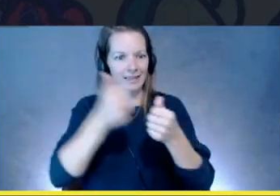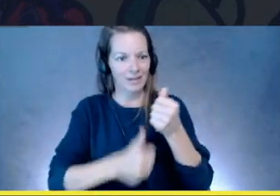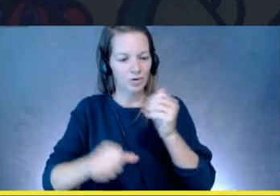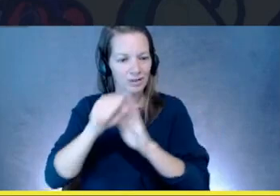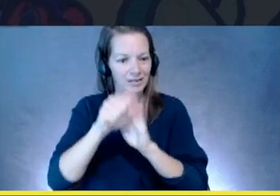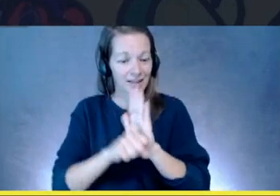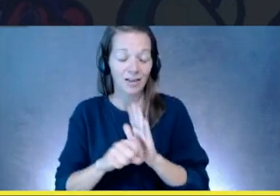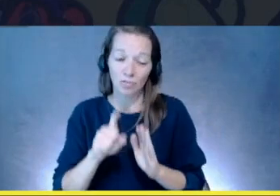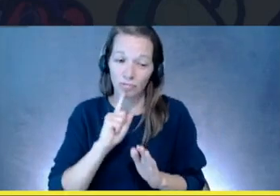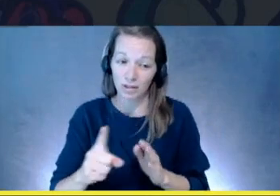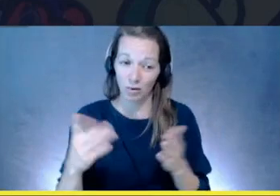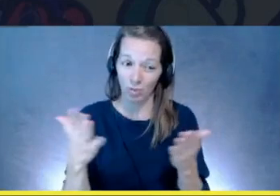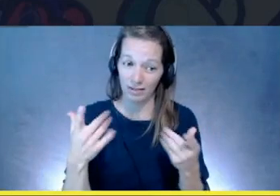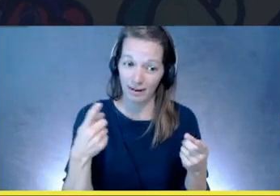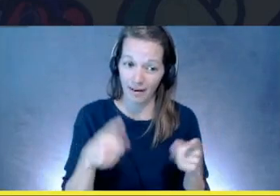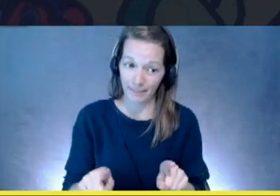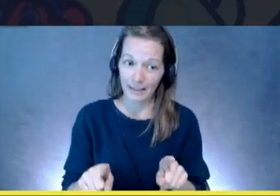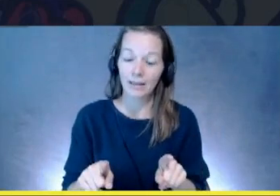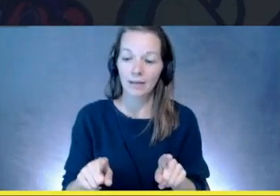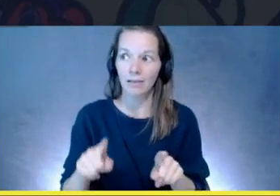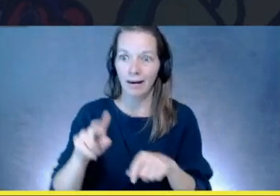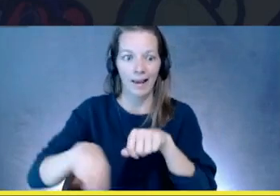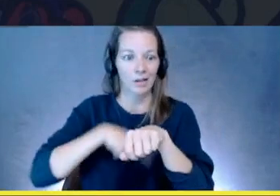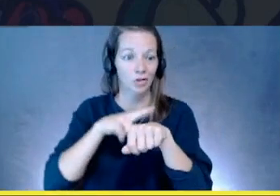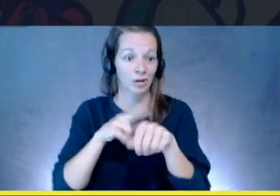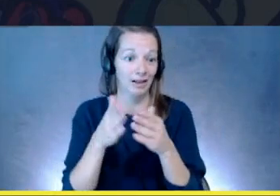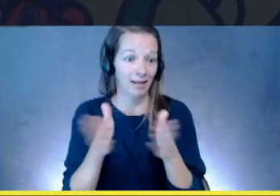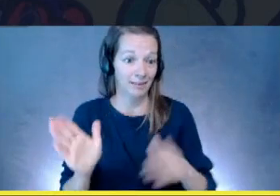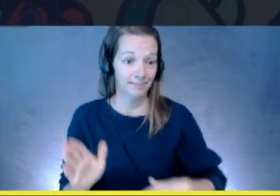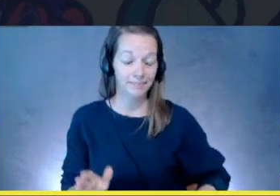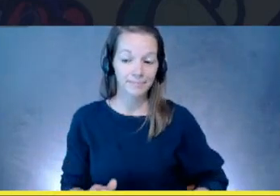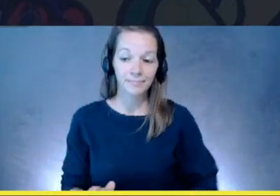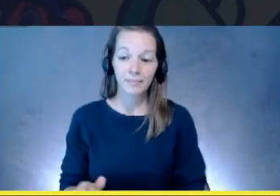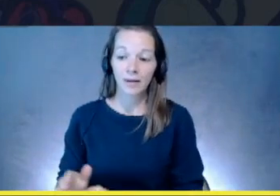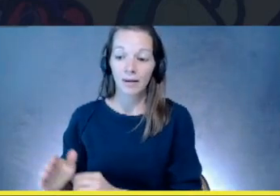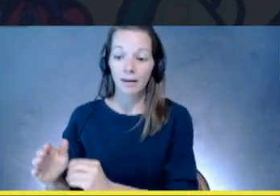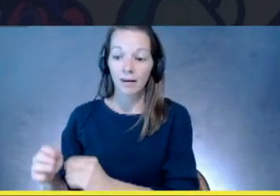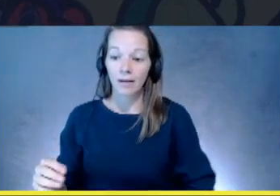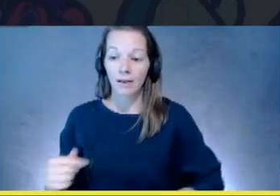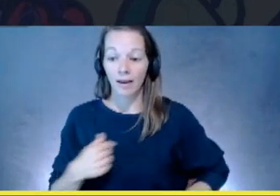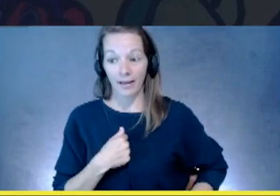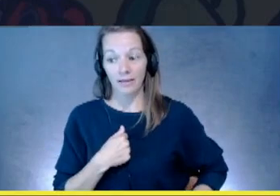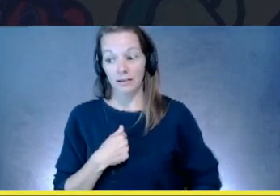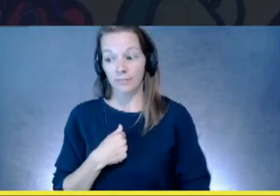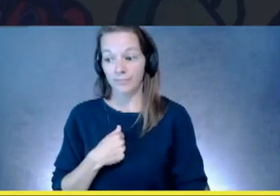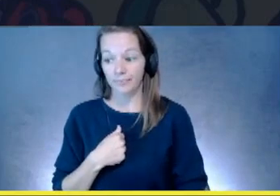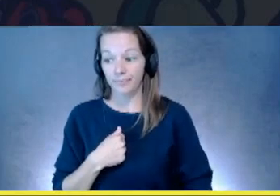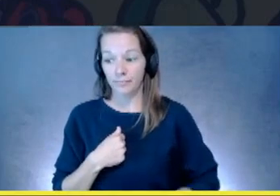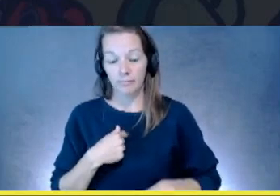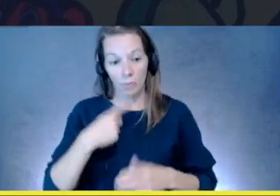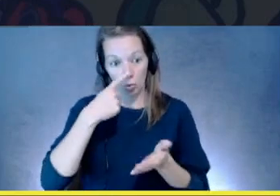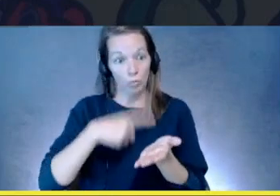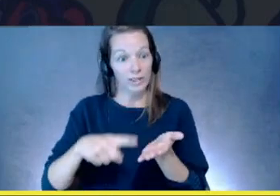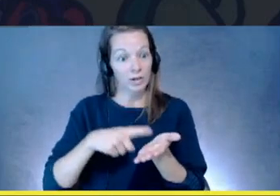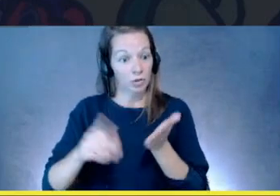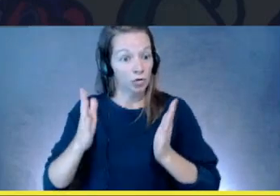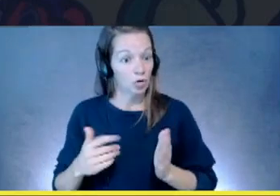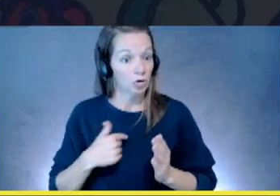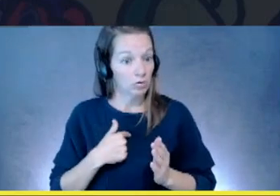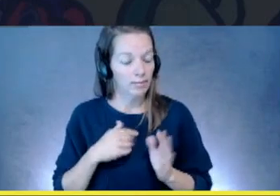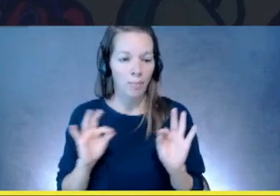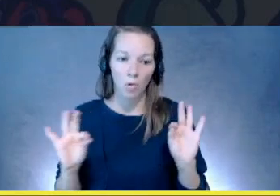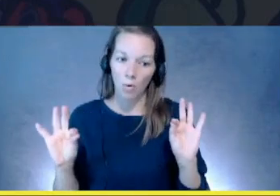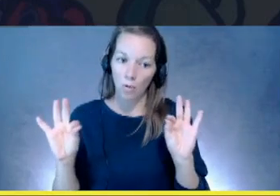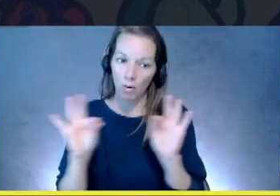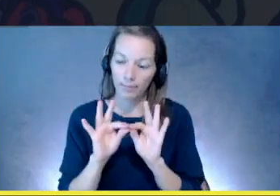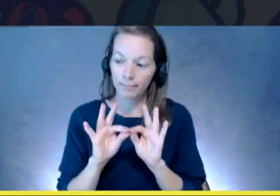what's actually happening nationally. And so I think as researchers, it's fundamentally important to really